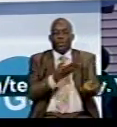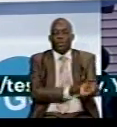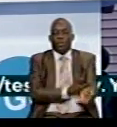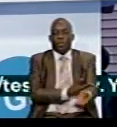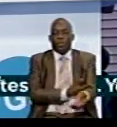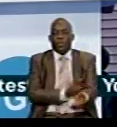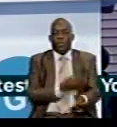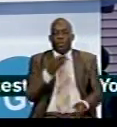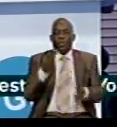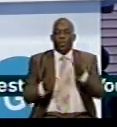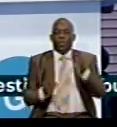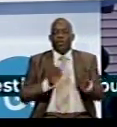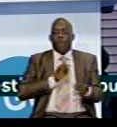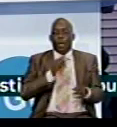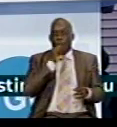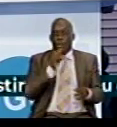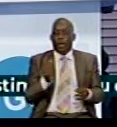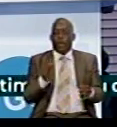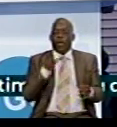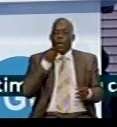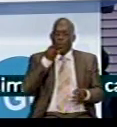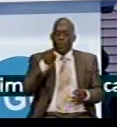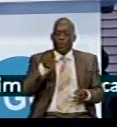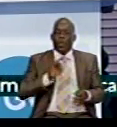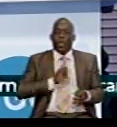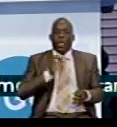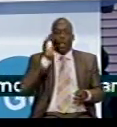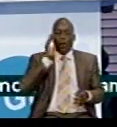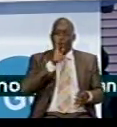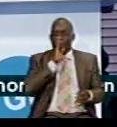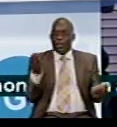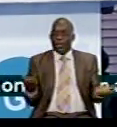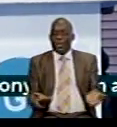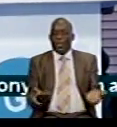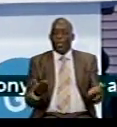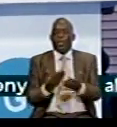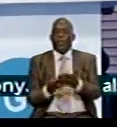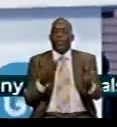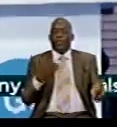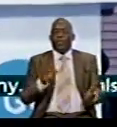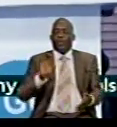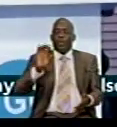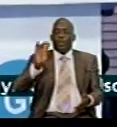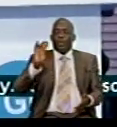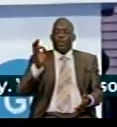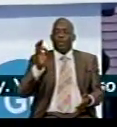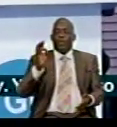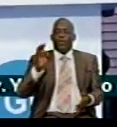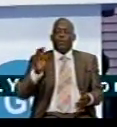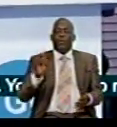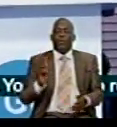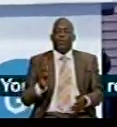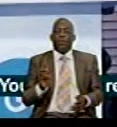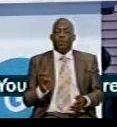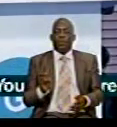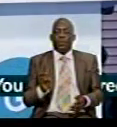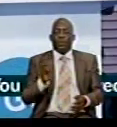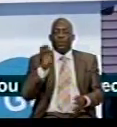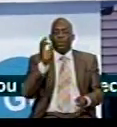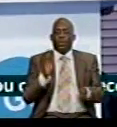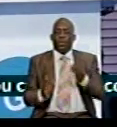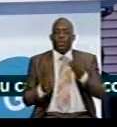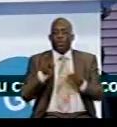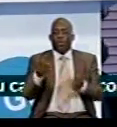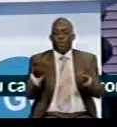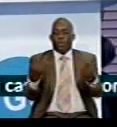you, I'll be here before 7 o'clock. Si je suis à votre place, je serai ici avant 7 heures. Because if you come late, you might not have